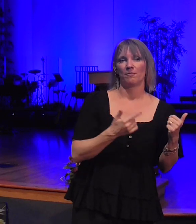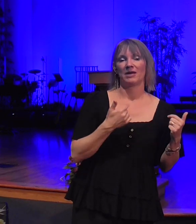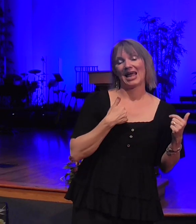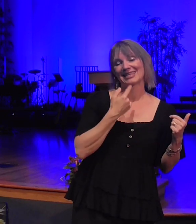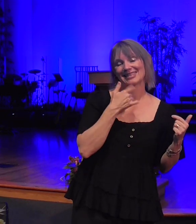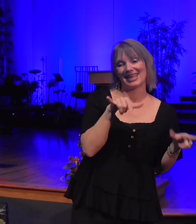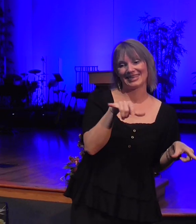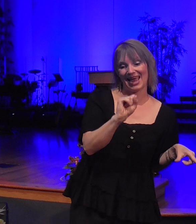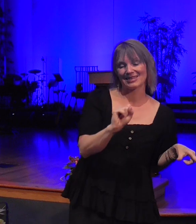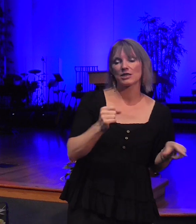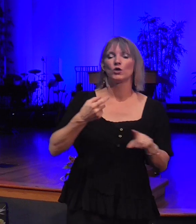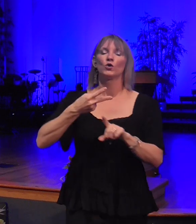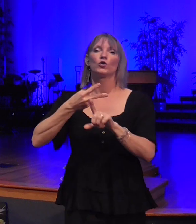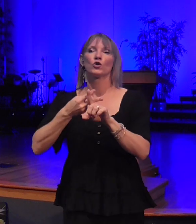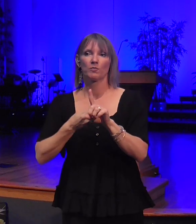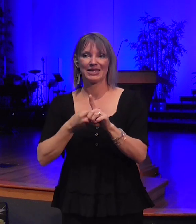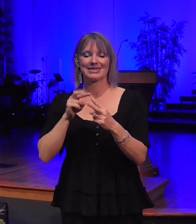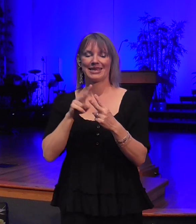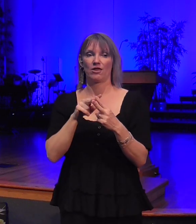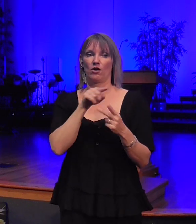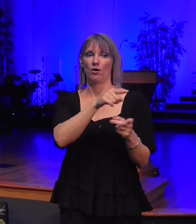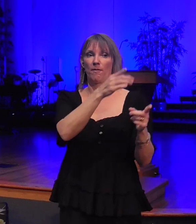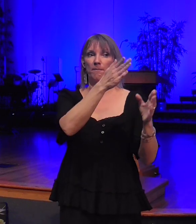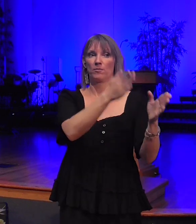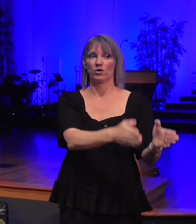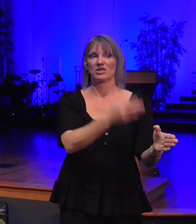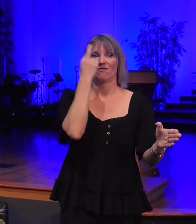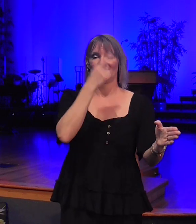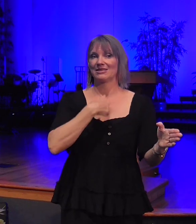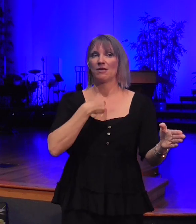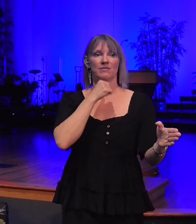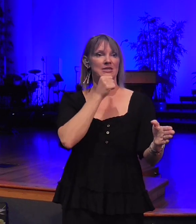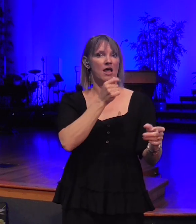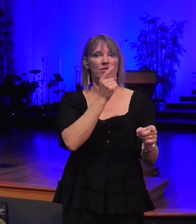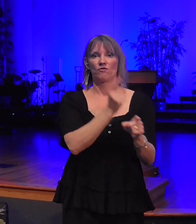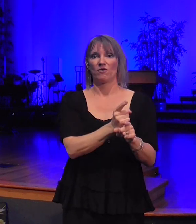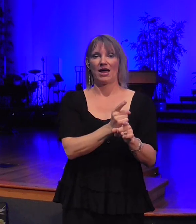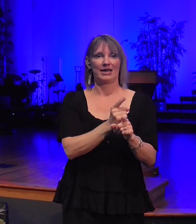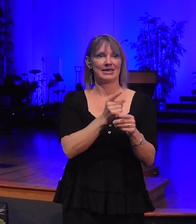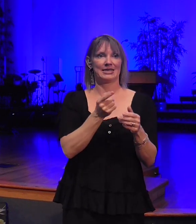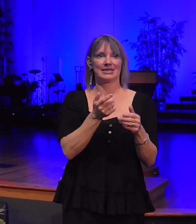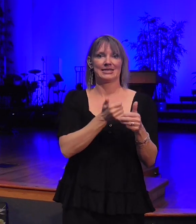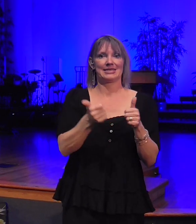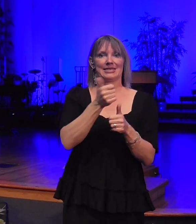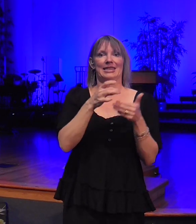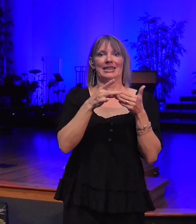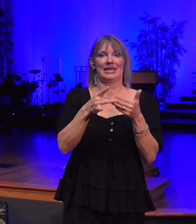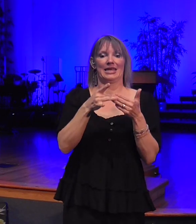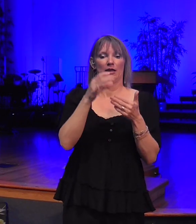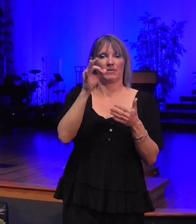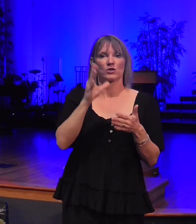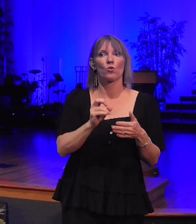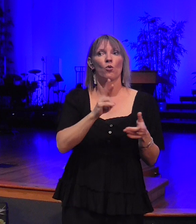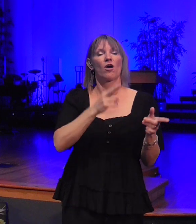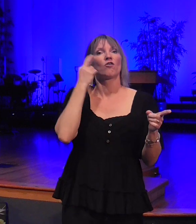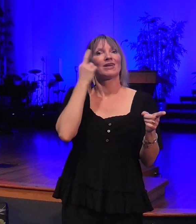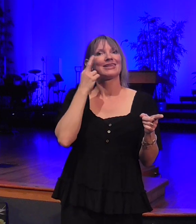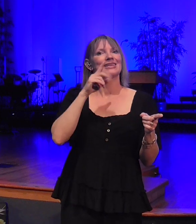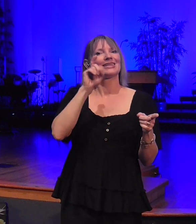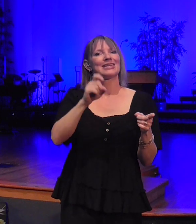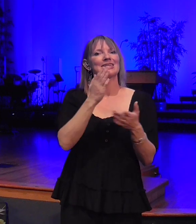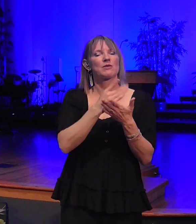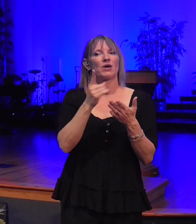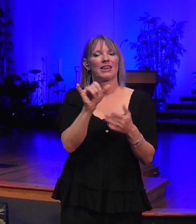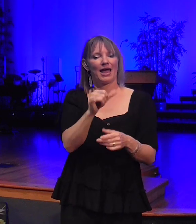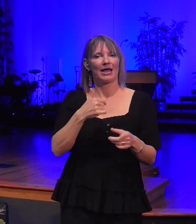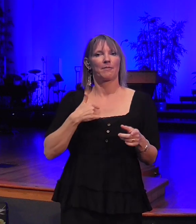2 months, either this person realized I was not the right next senior minister for them, but I think more than likely they realized they just needed someone like me working